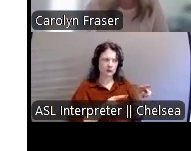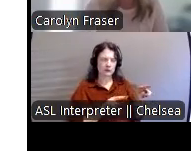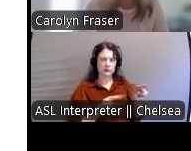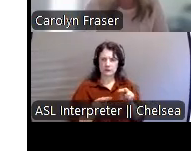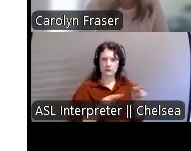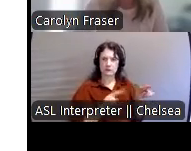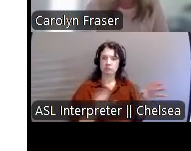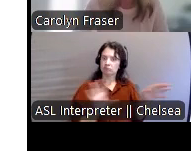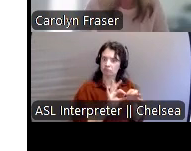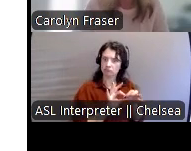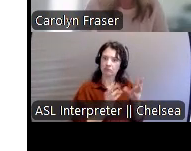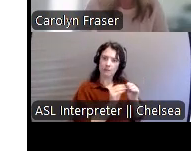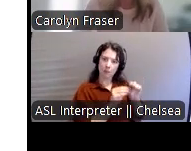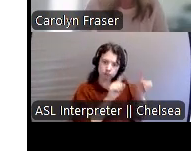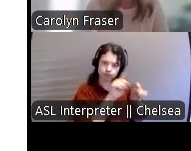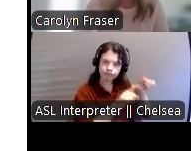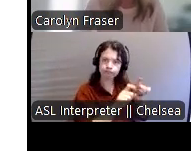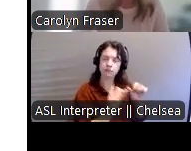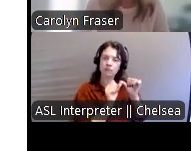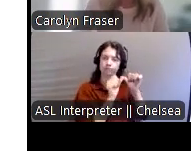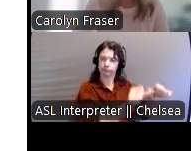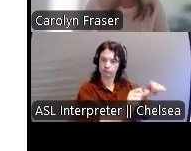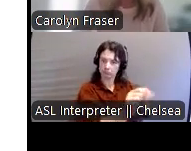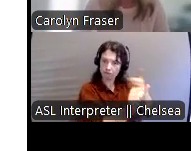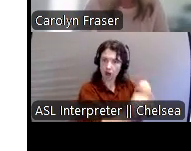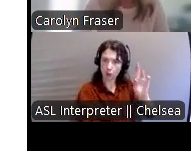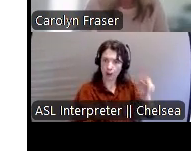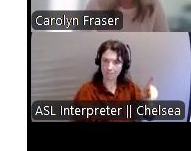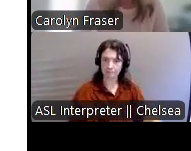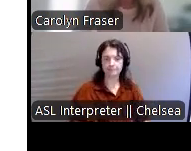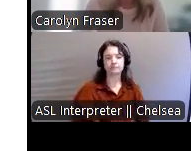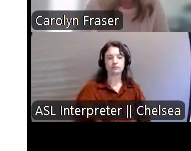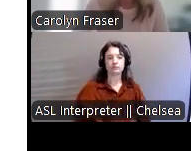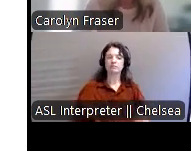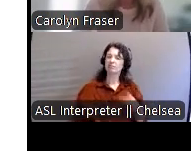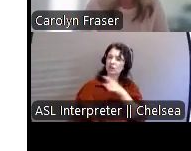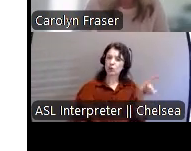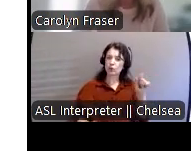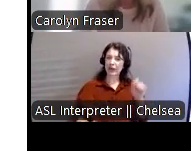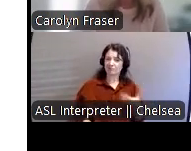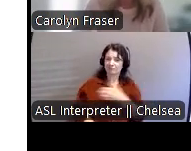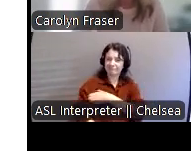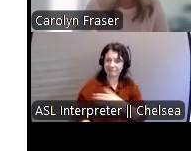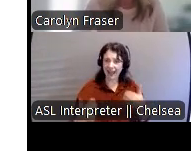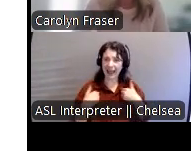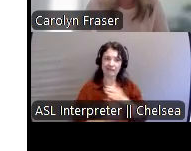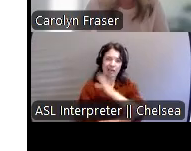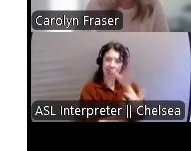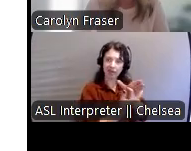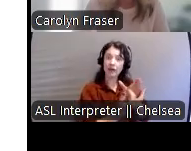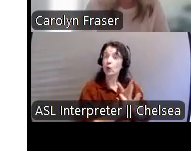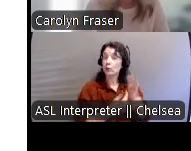follow up. And you have the power to intervene through the core